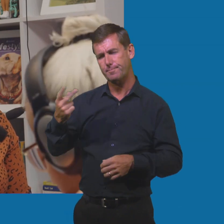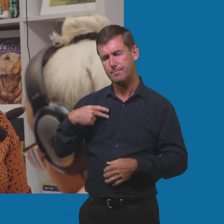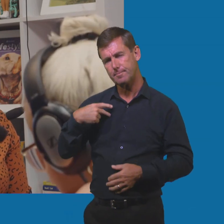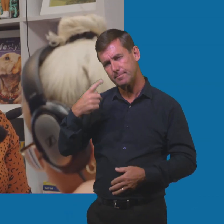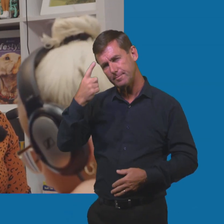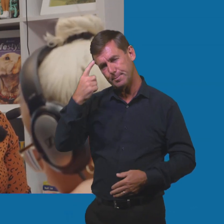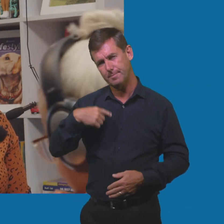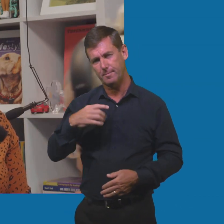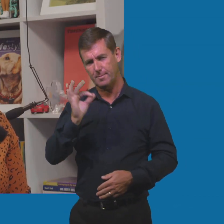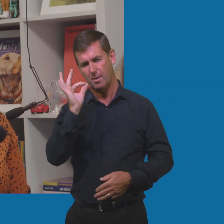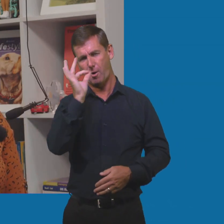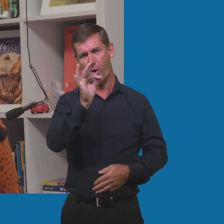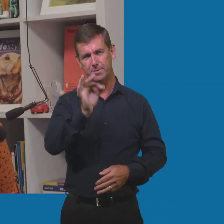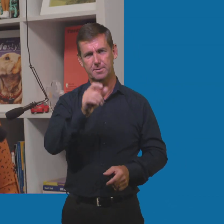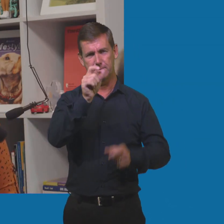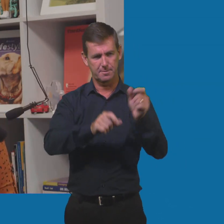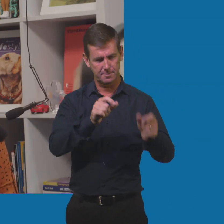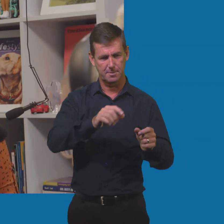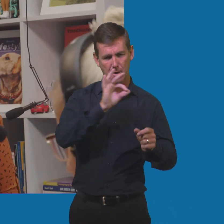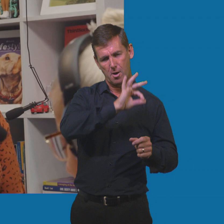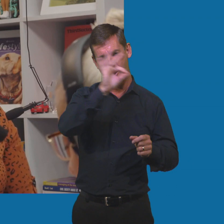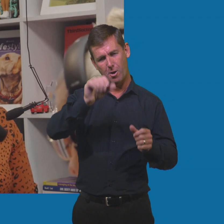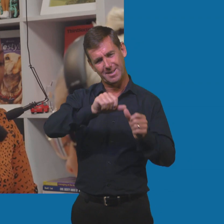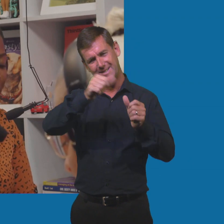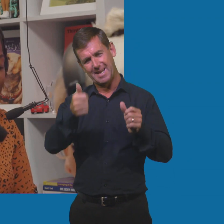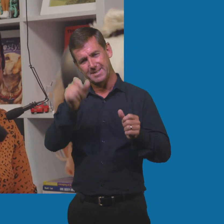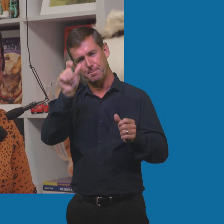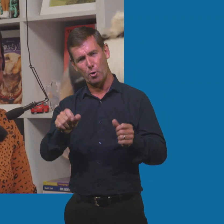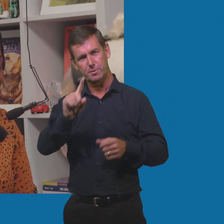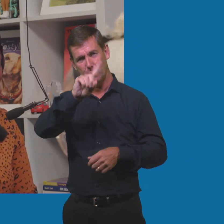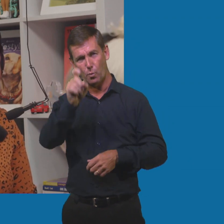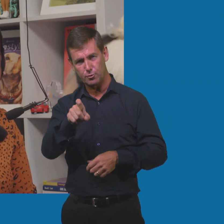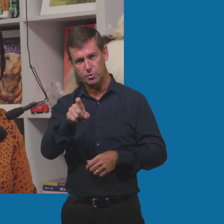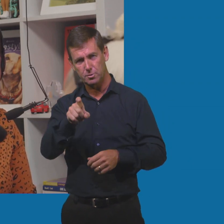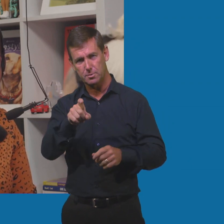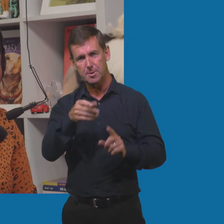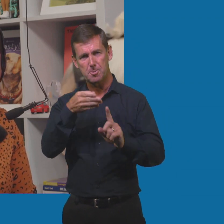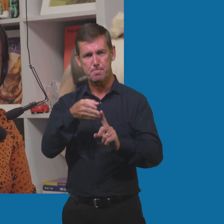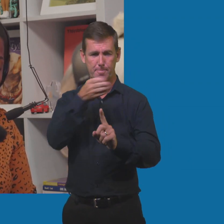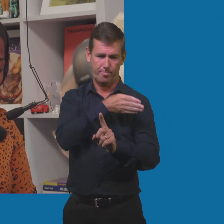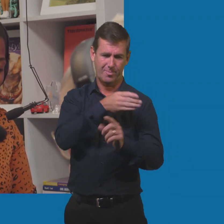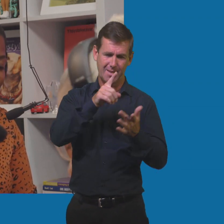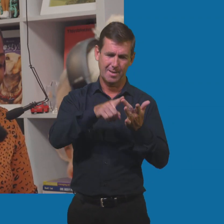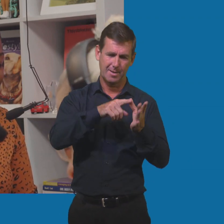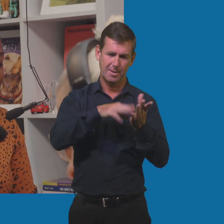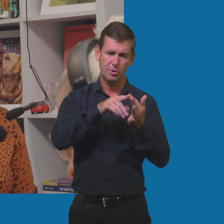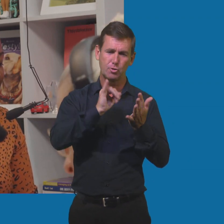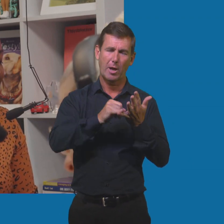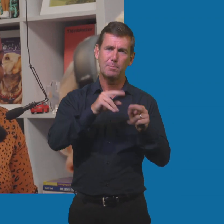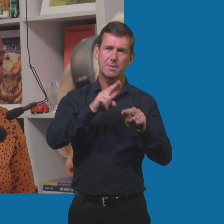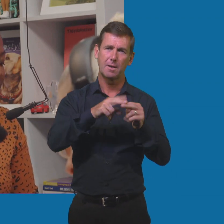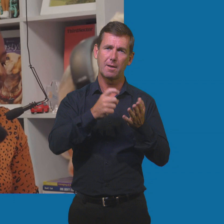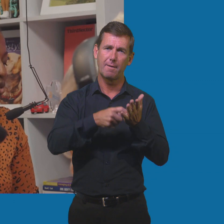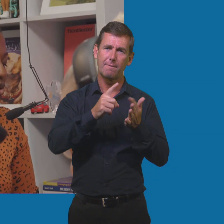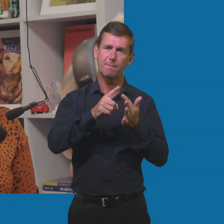ask our previous guest to ask our next guest a question. So our previous guest, James Freeman, has asked you, have you